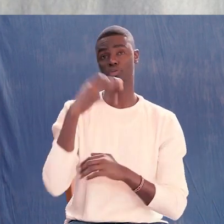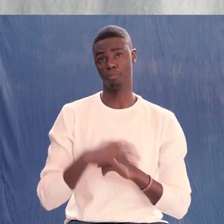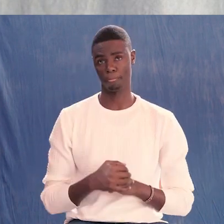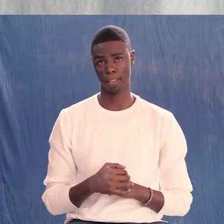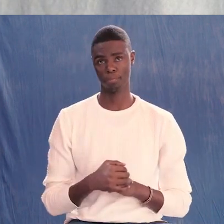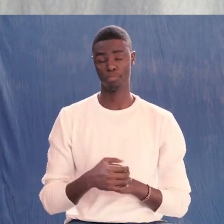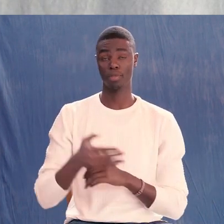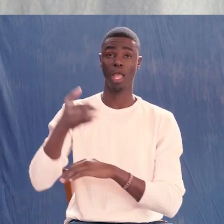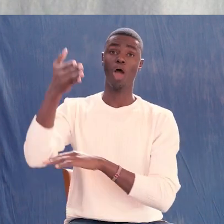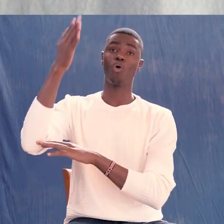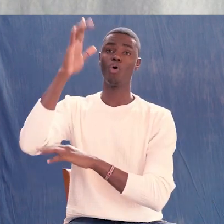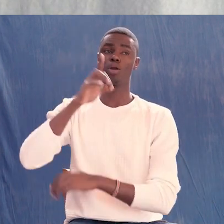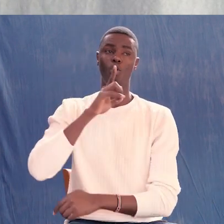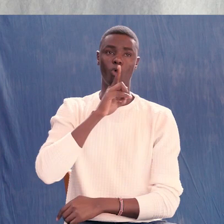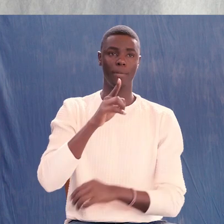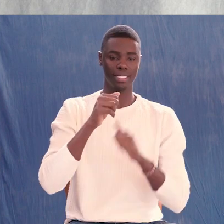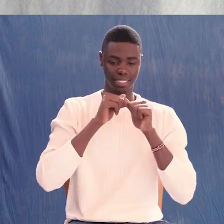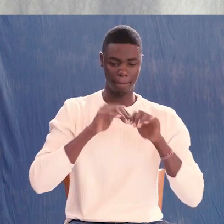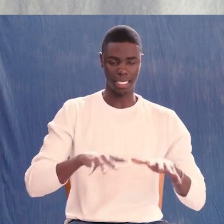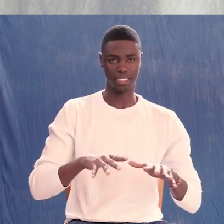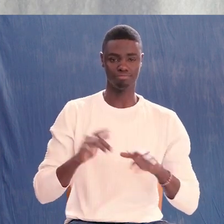God commands a blessing.